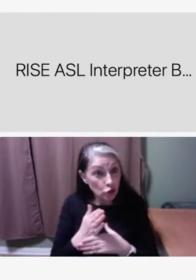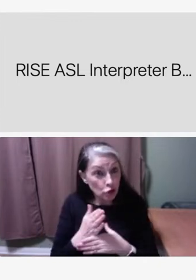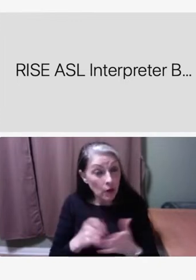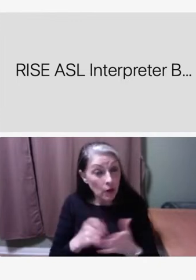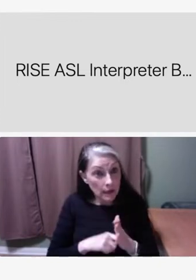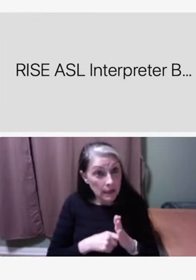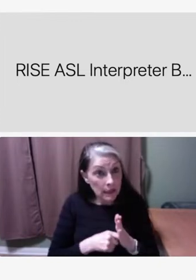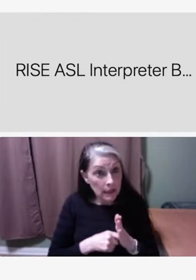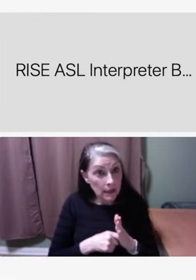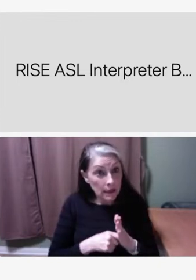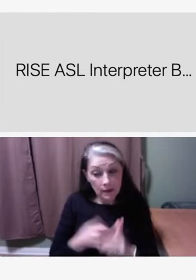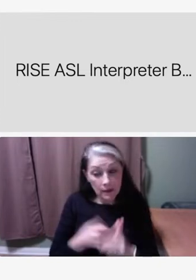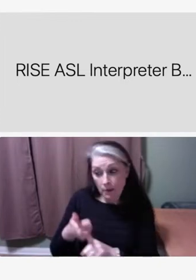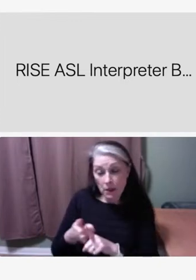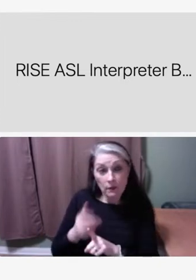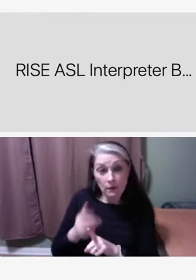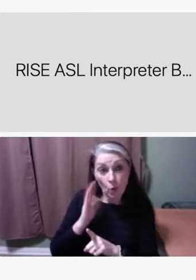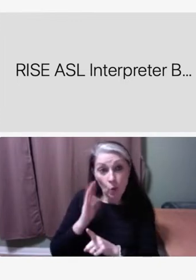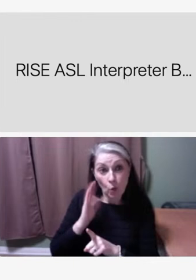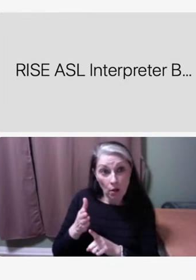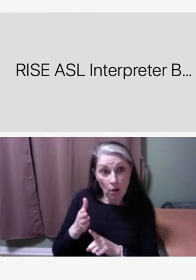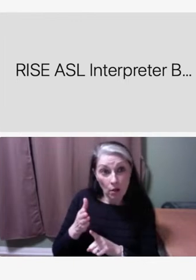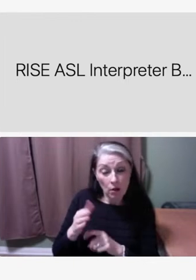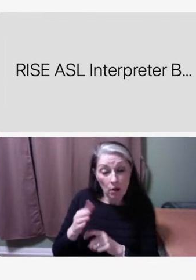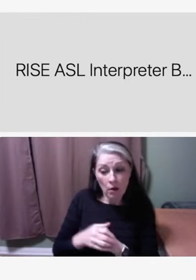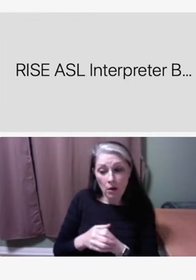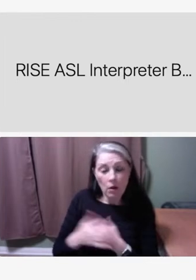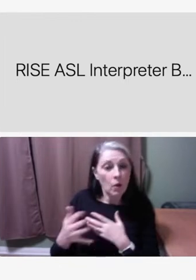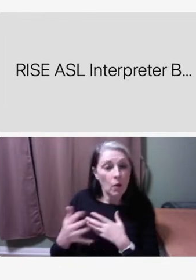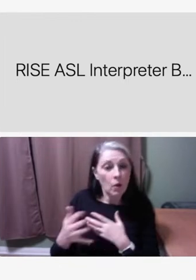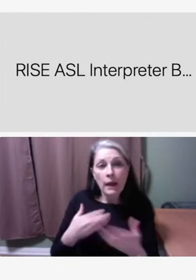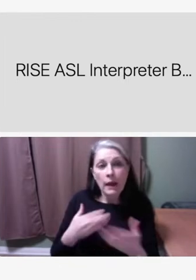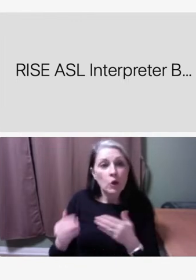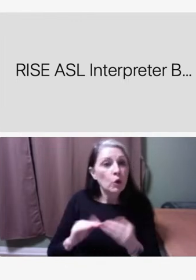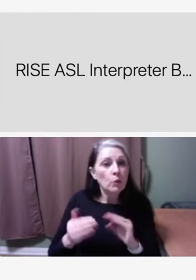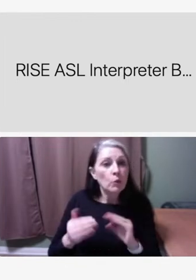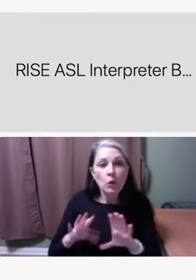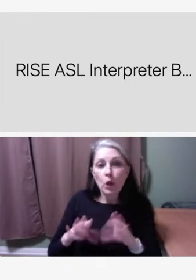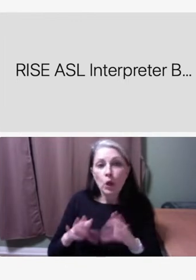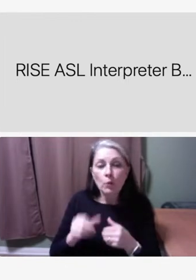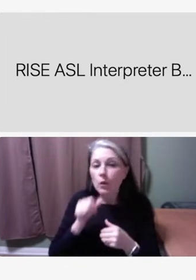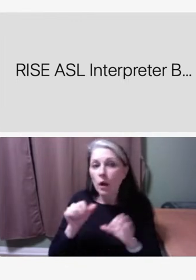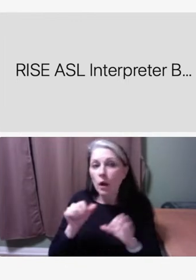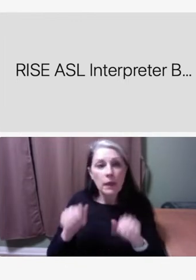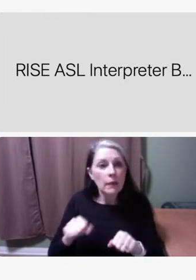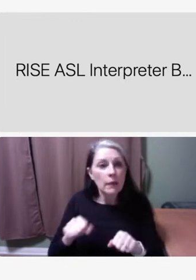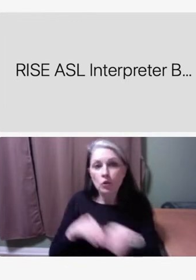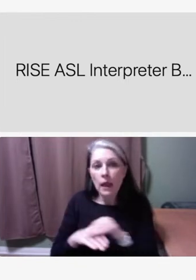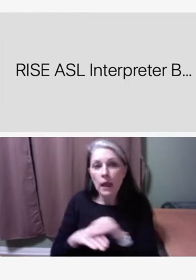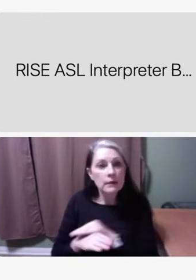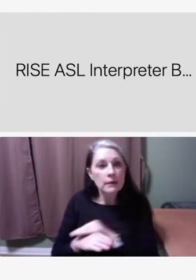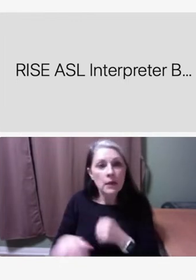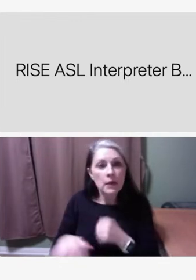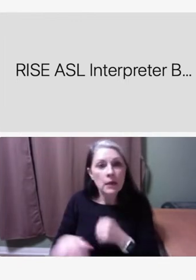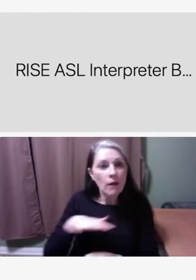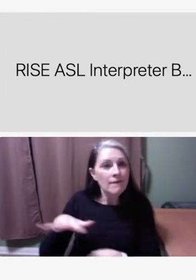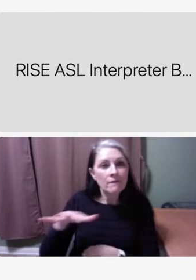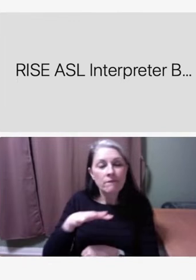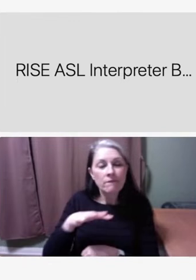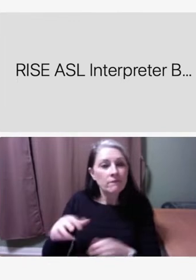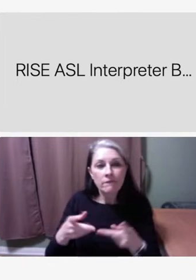their whatever community, their groups will not be able to access our fields. We'll deny them